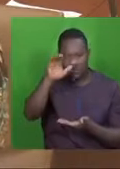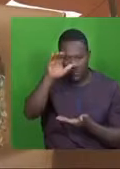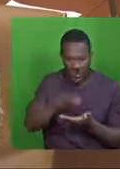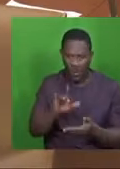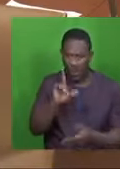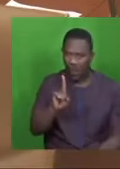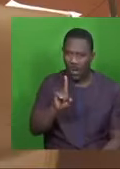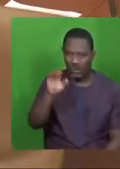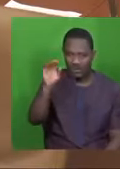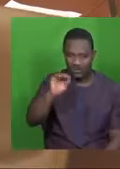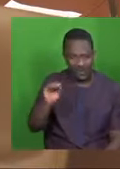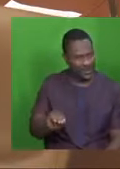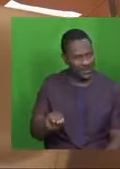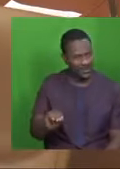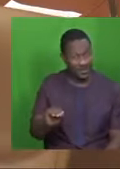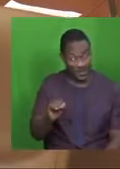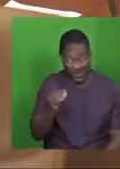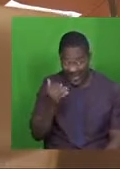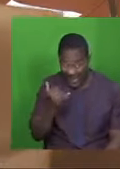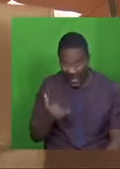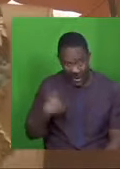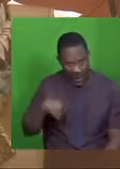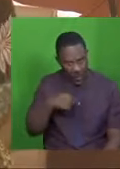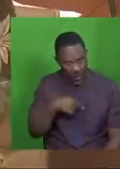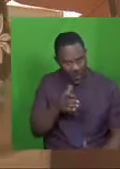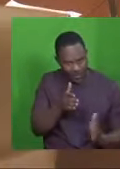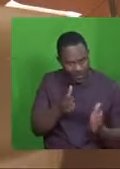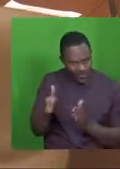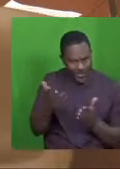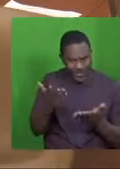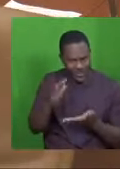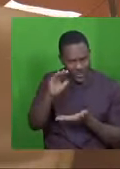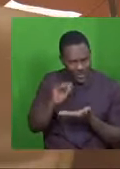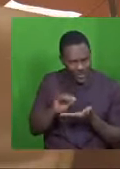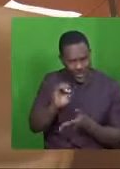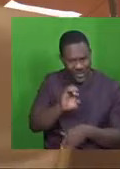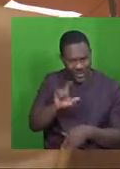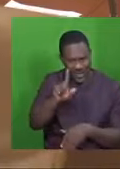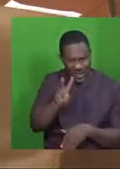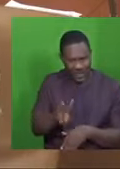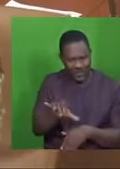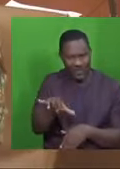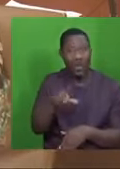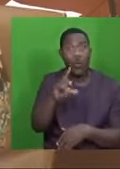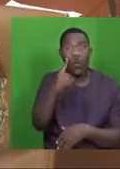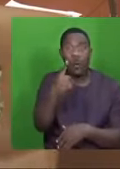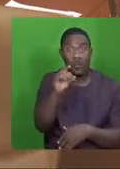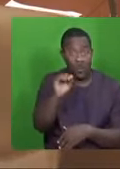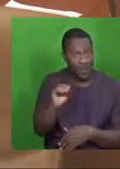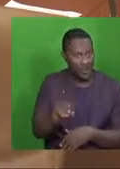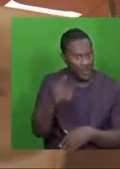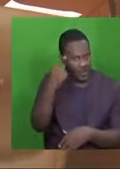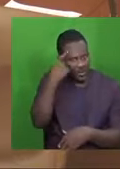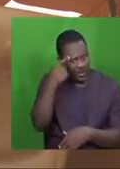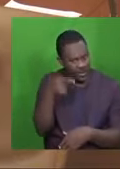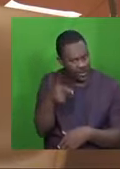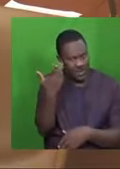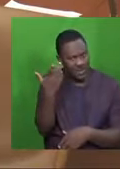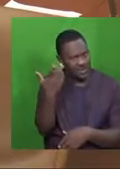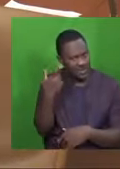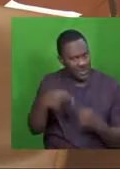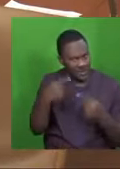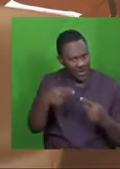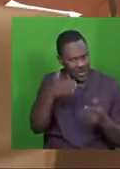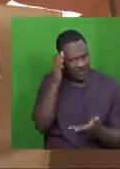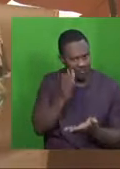to 1%. So today, if we are coming with a measure that will reduce the e-levy to 1%, I think the e-levy debate is closed